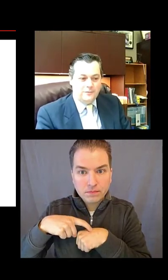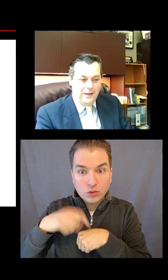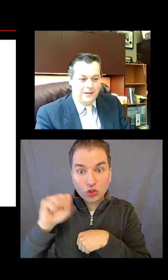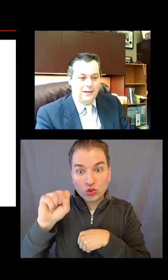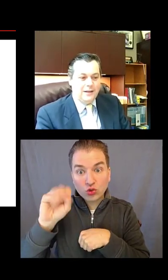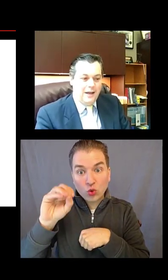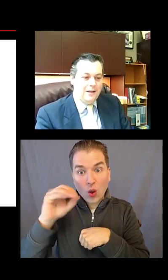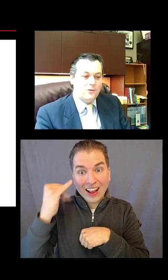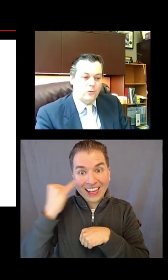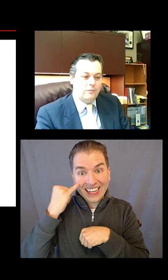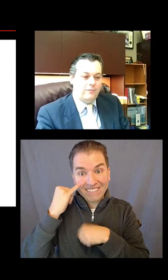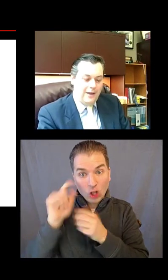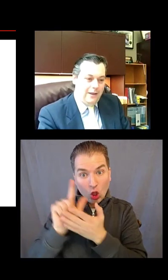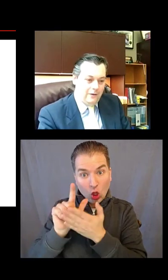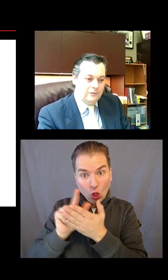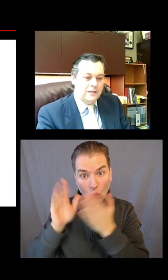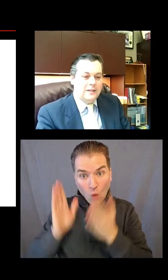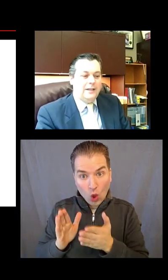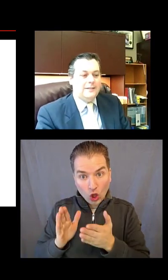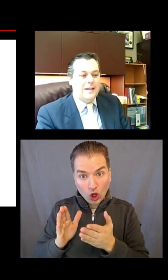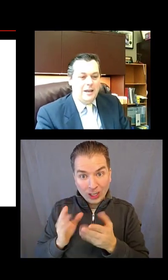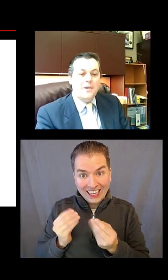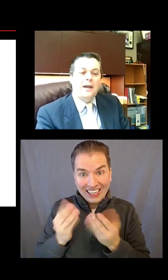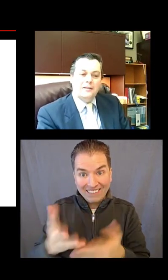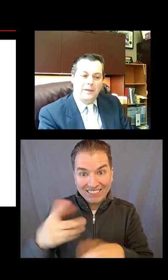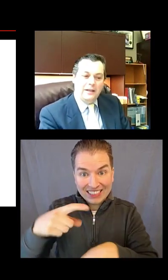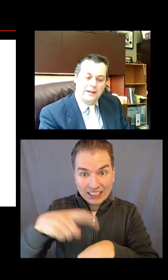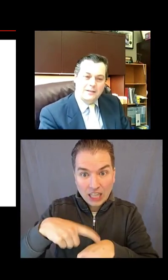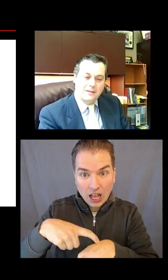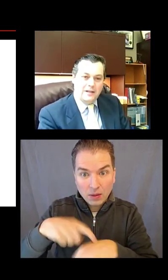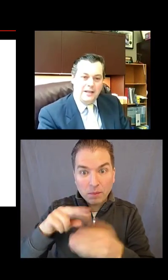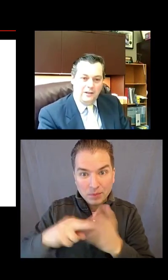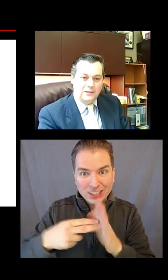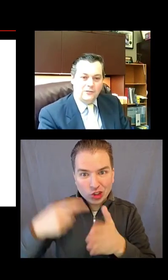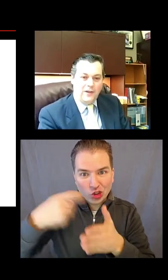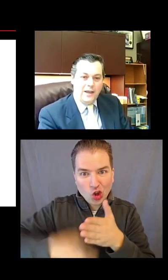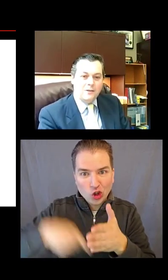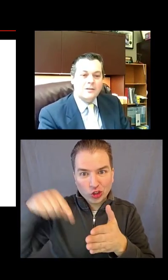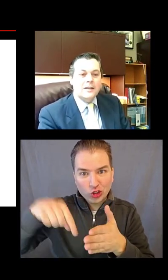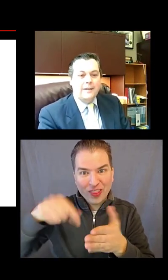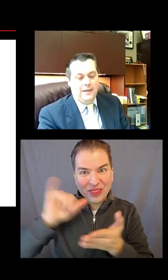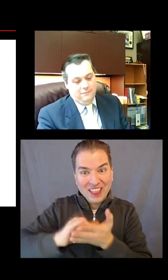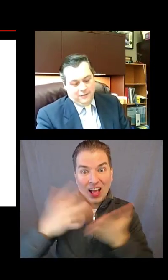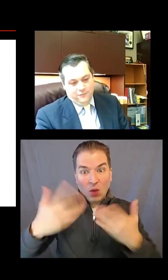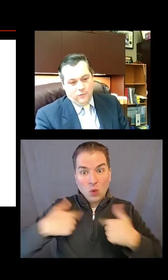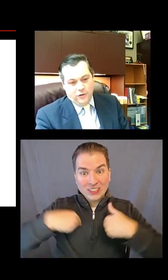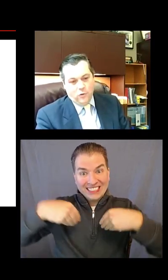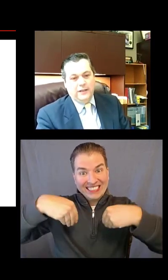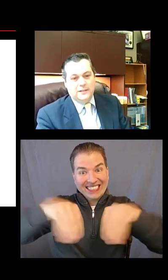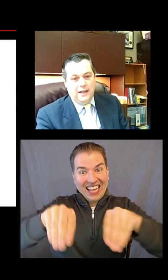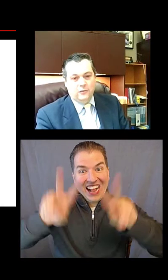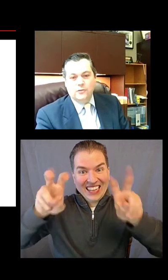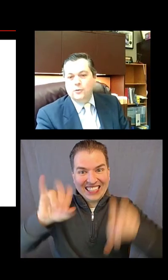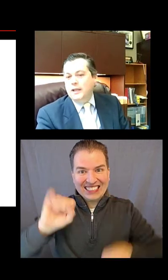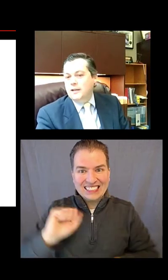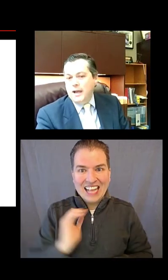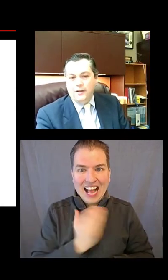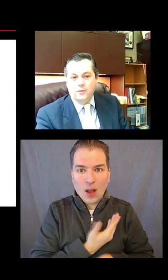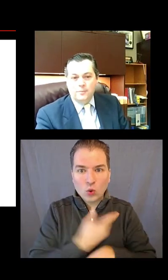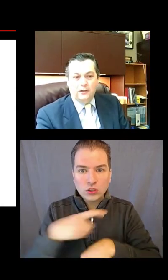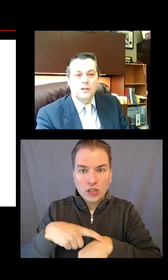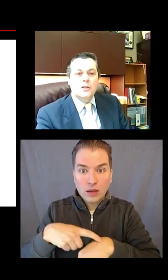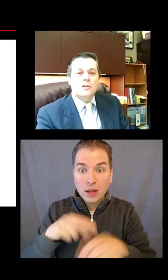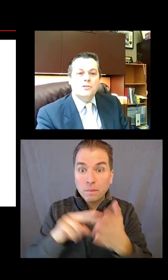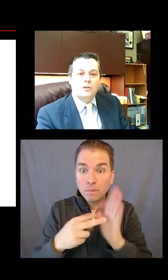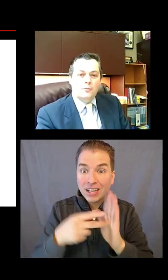we are spending on your file, that's time not spent on somebody else's file, and that therefore equates out to a